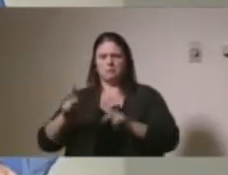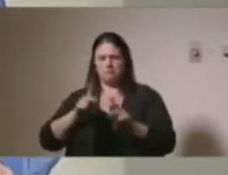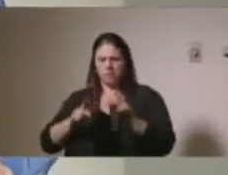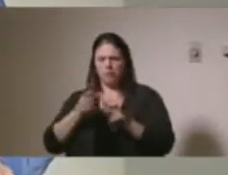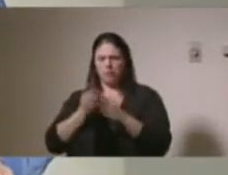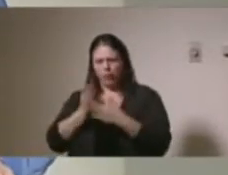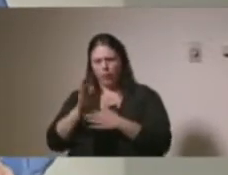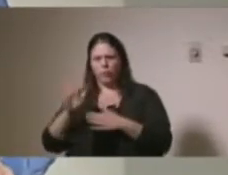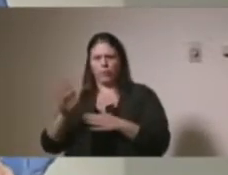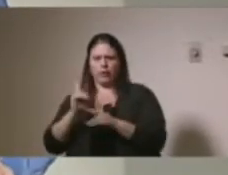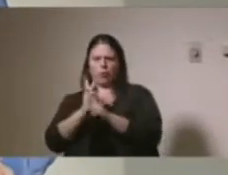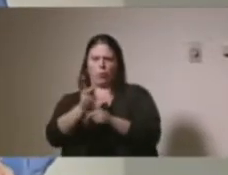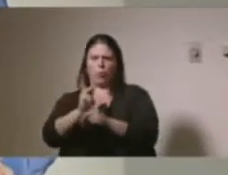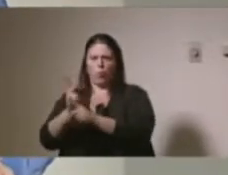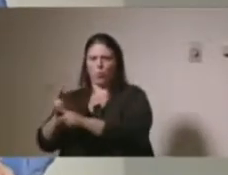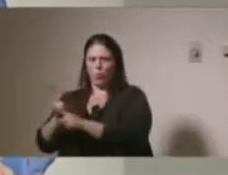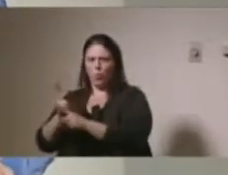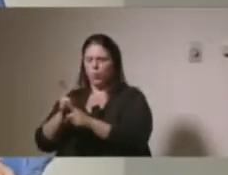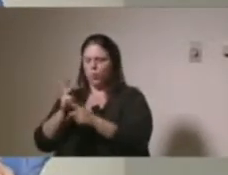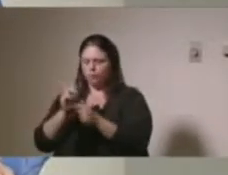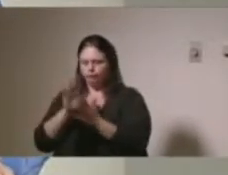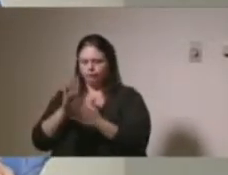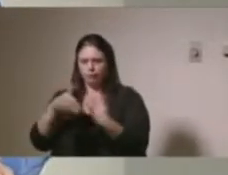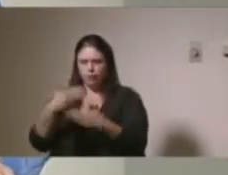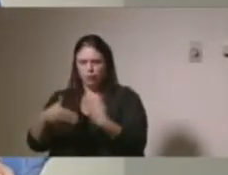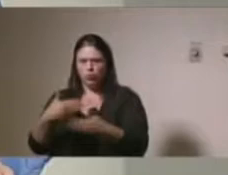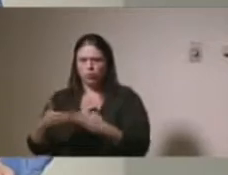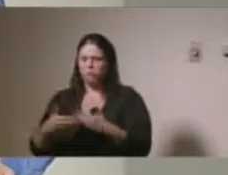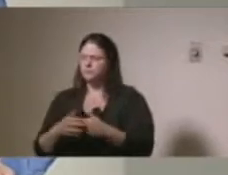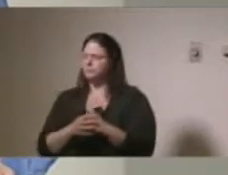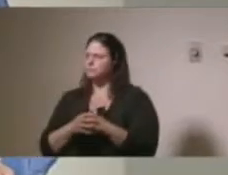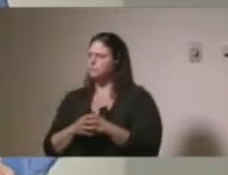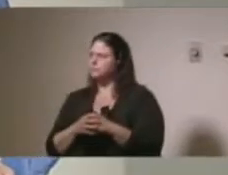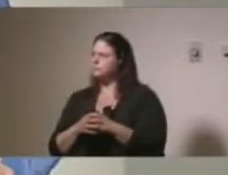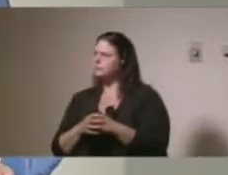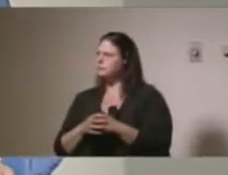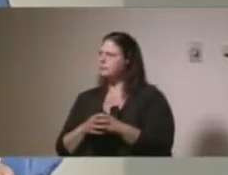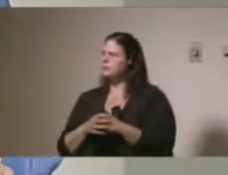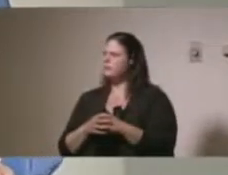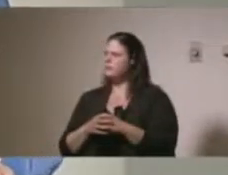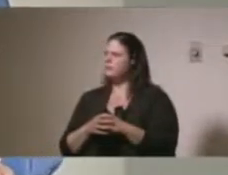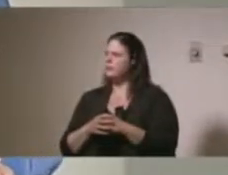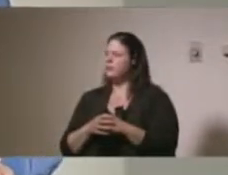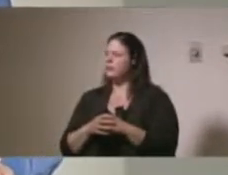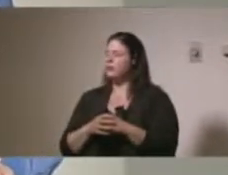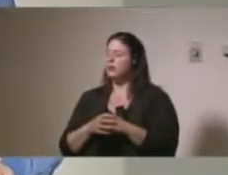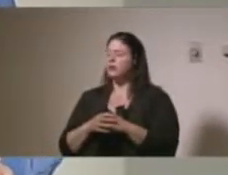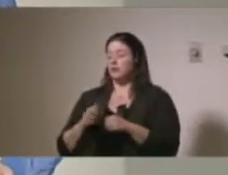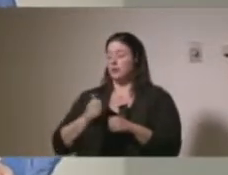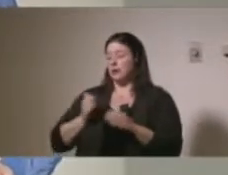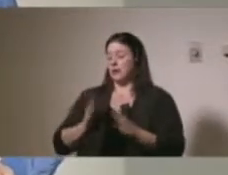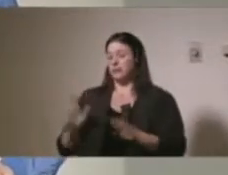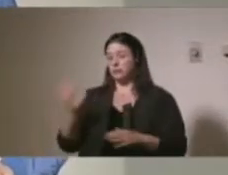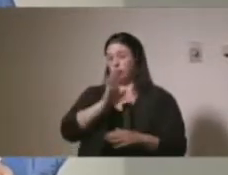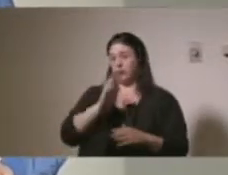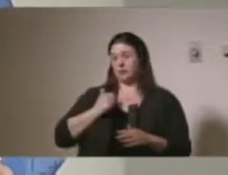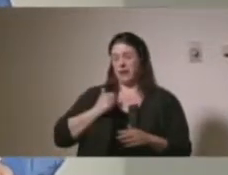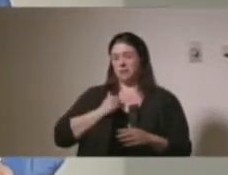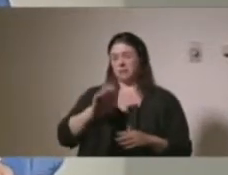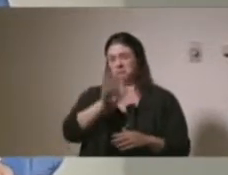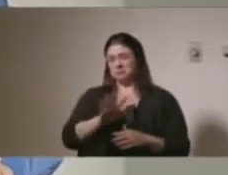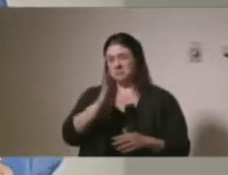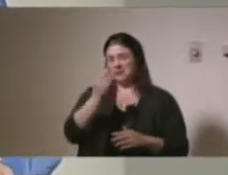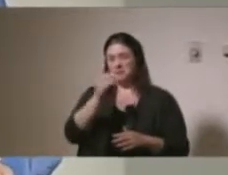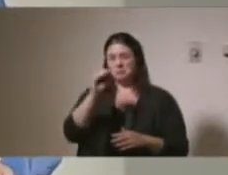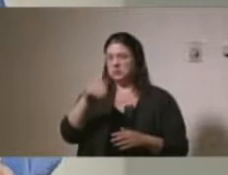little bit of context on some of these predatory loan institutions, is that about 15% of Canadians don't even have access to